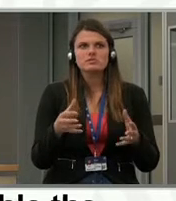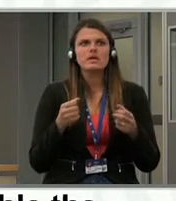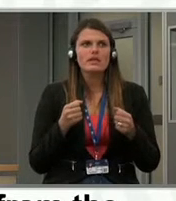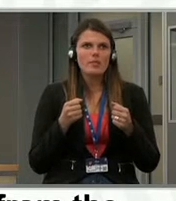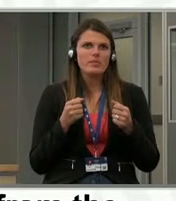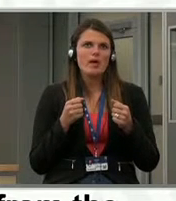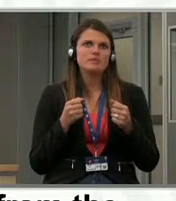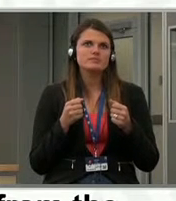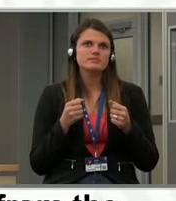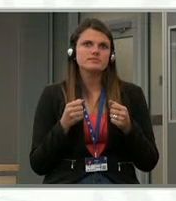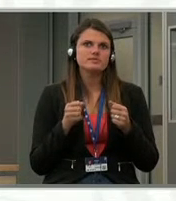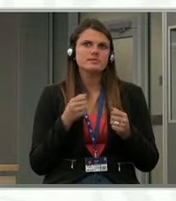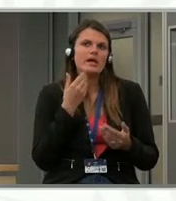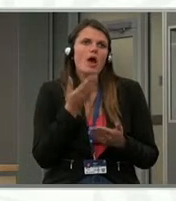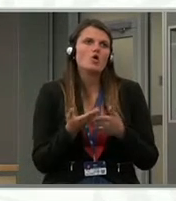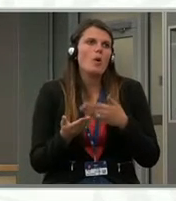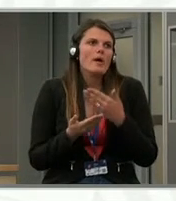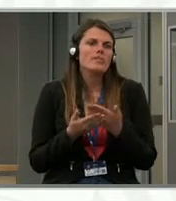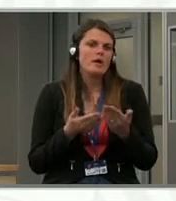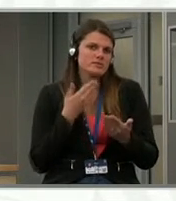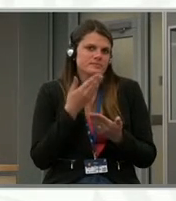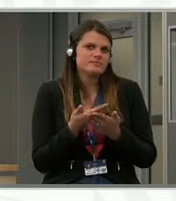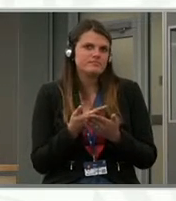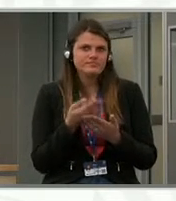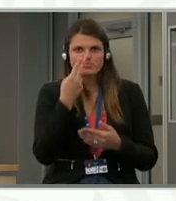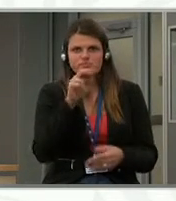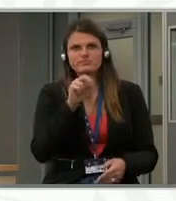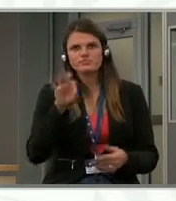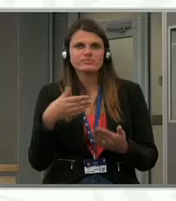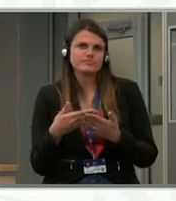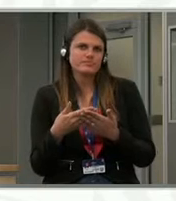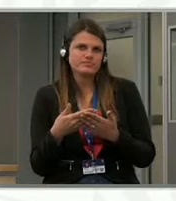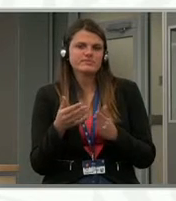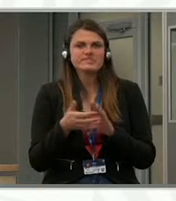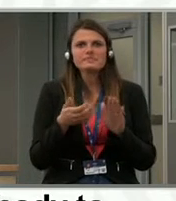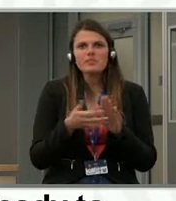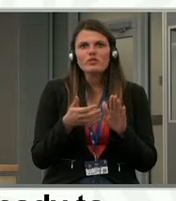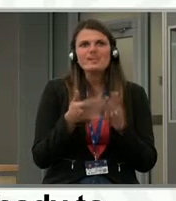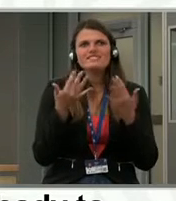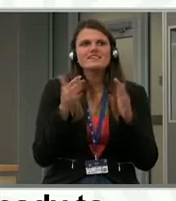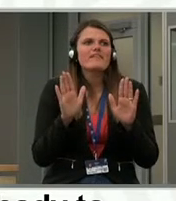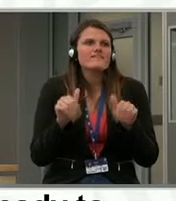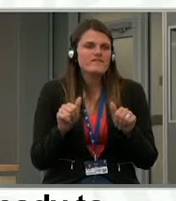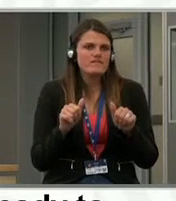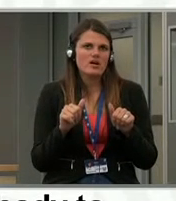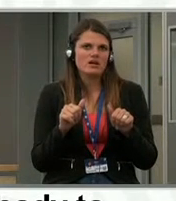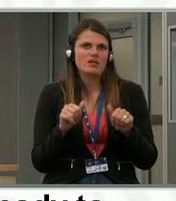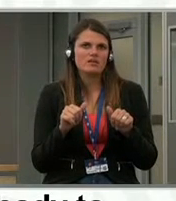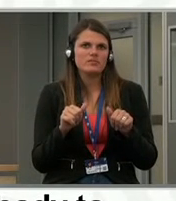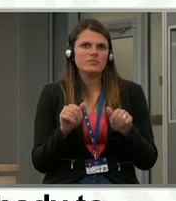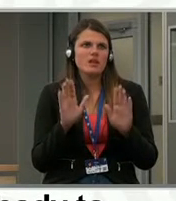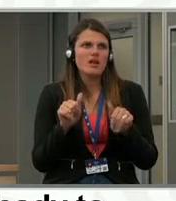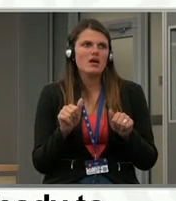committee. It's always good to have an external body to point us where progress needs to be made, and we will take that